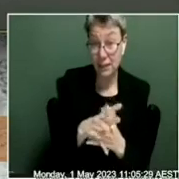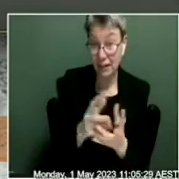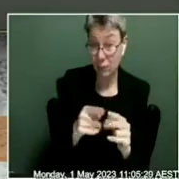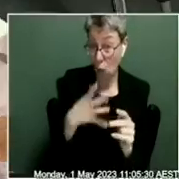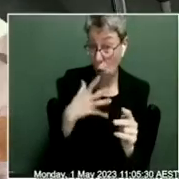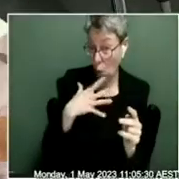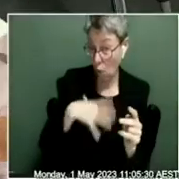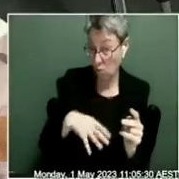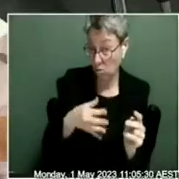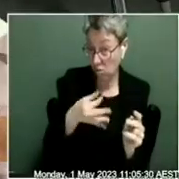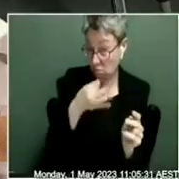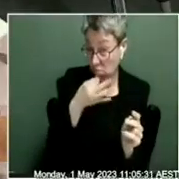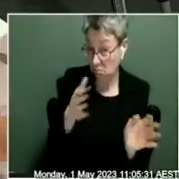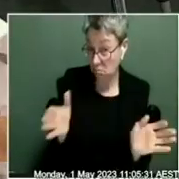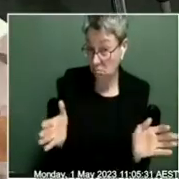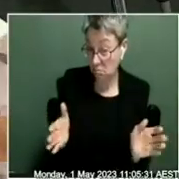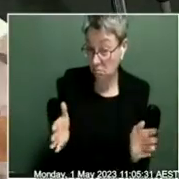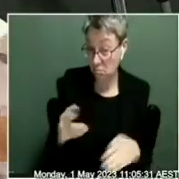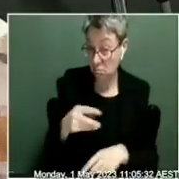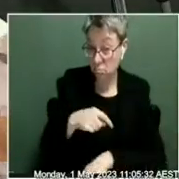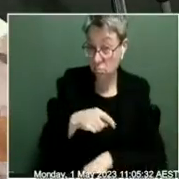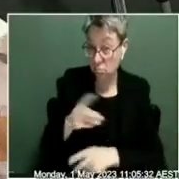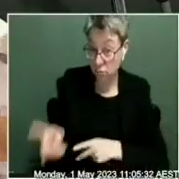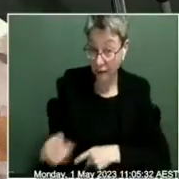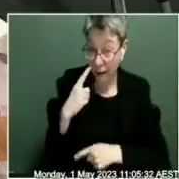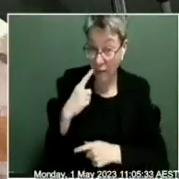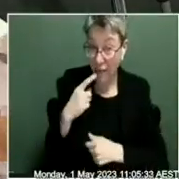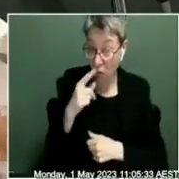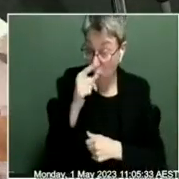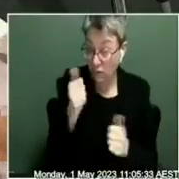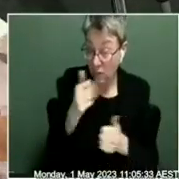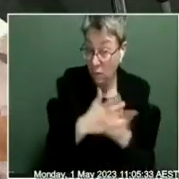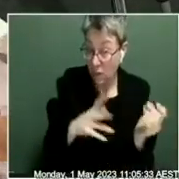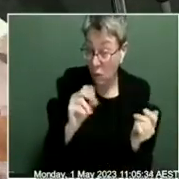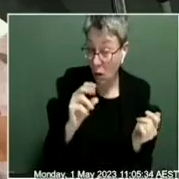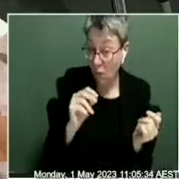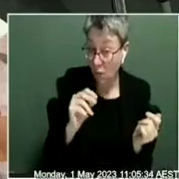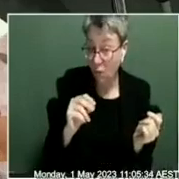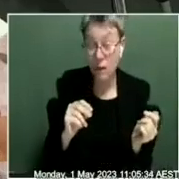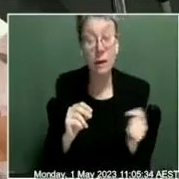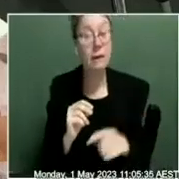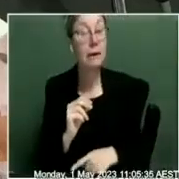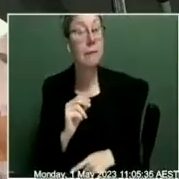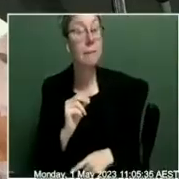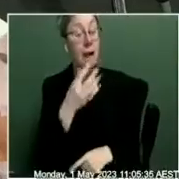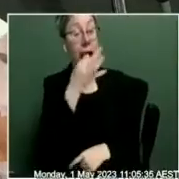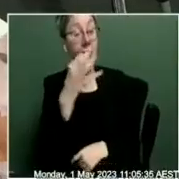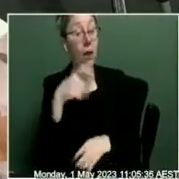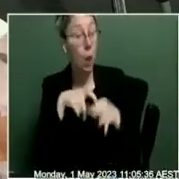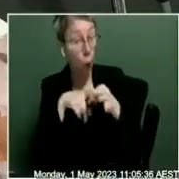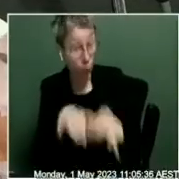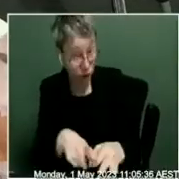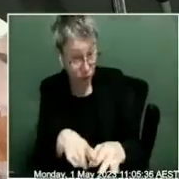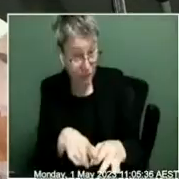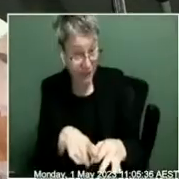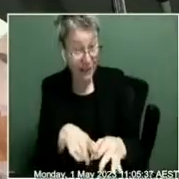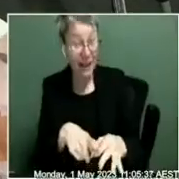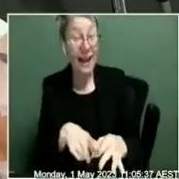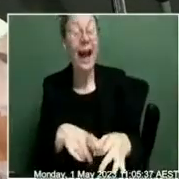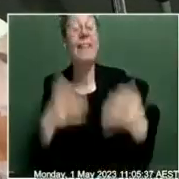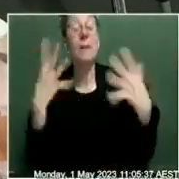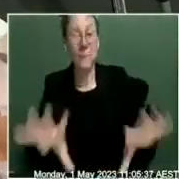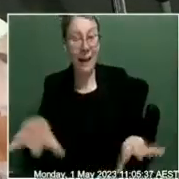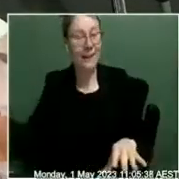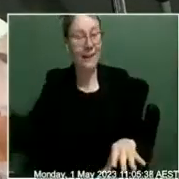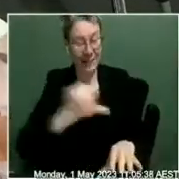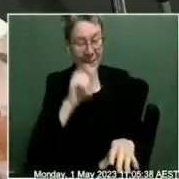back? I'm referring to the Ballot Murrup. Mm-hmm. And you said already that this your